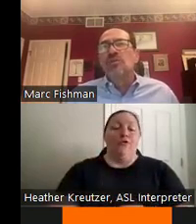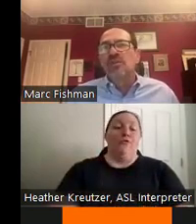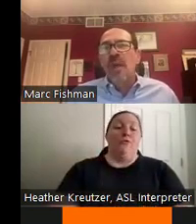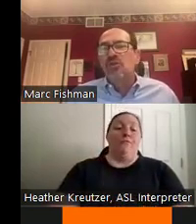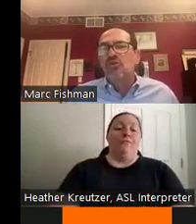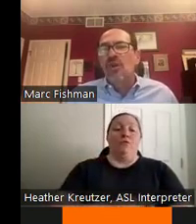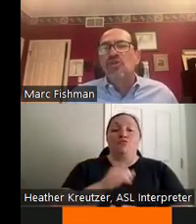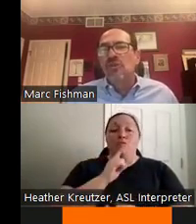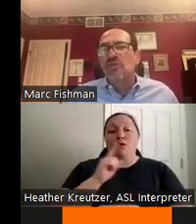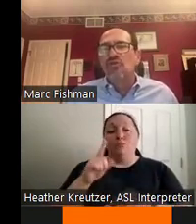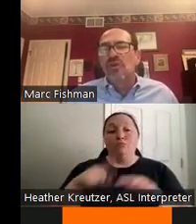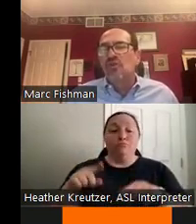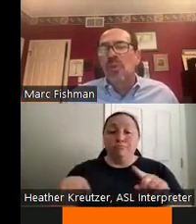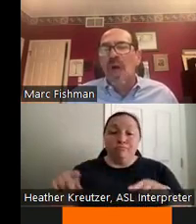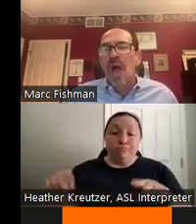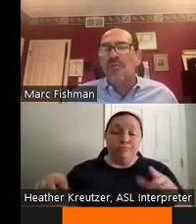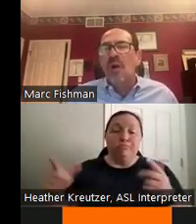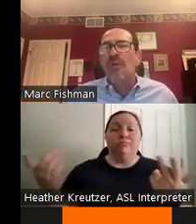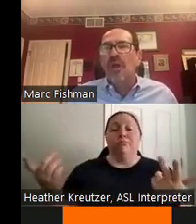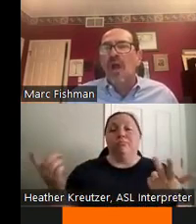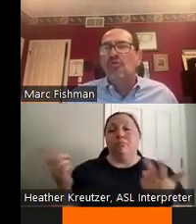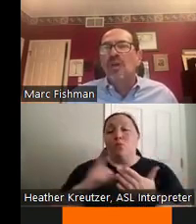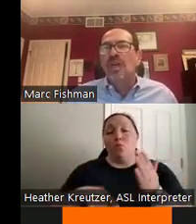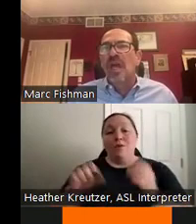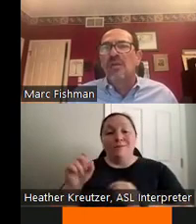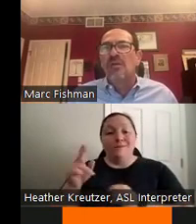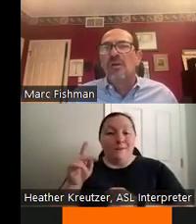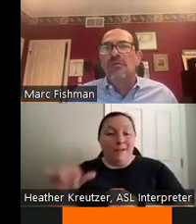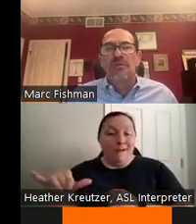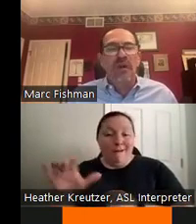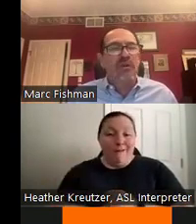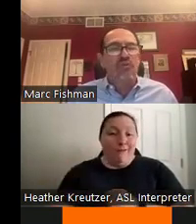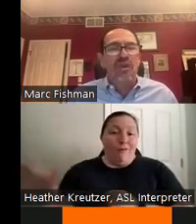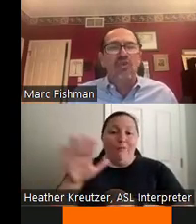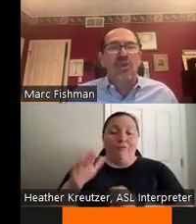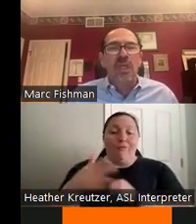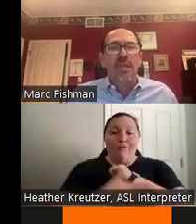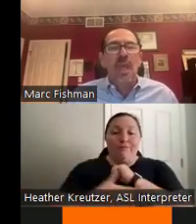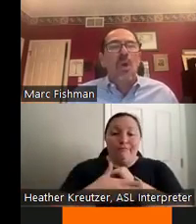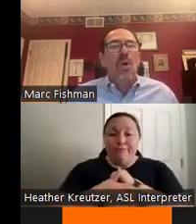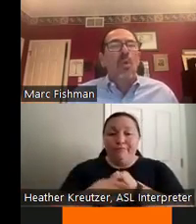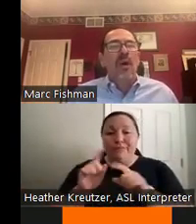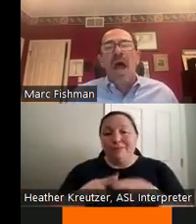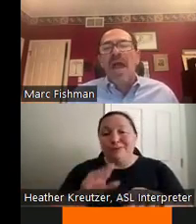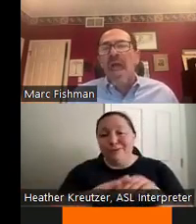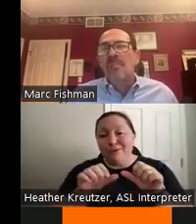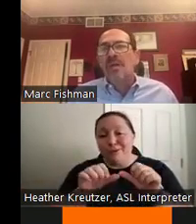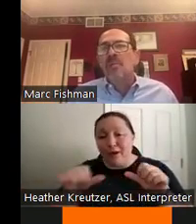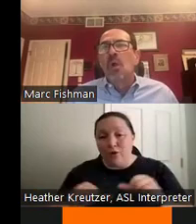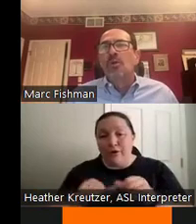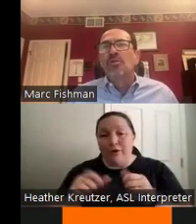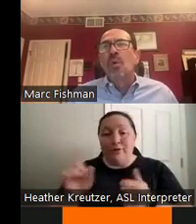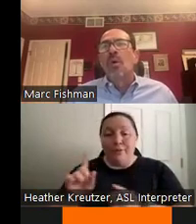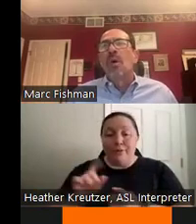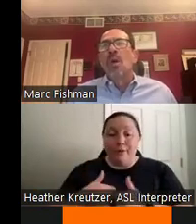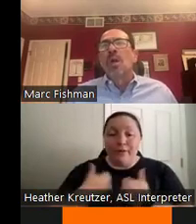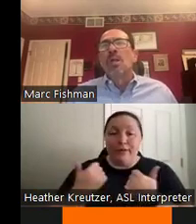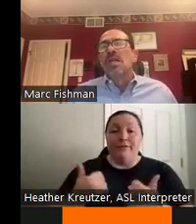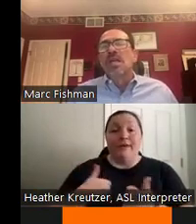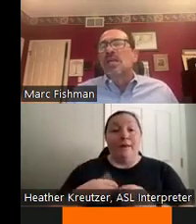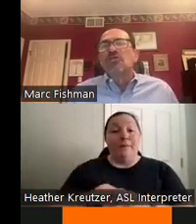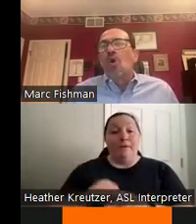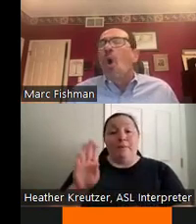in terms of its penetration of the street supply throughout the country and varies regionally. Where I am in